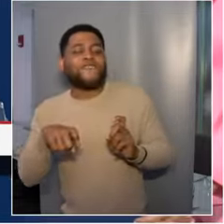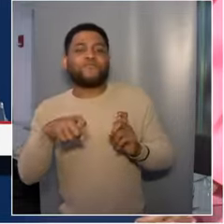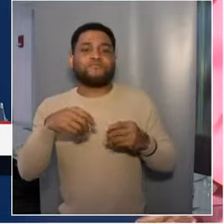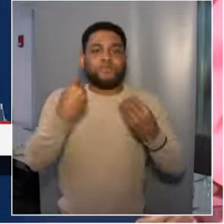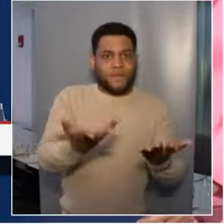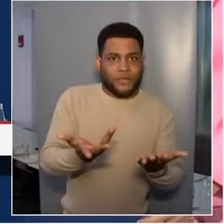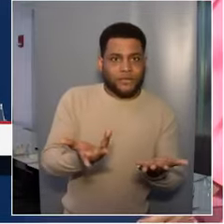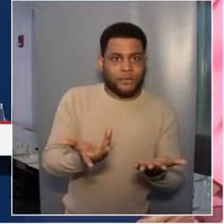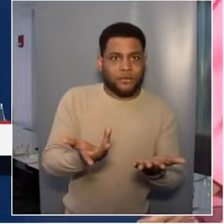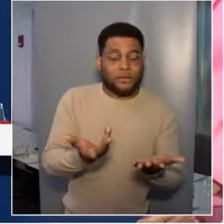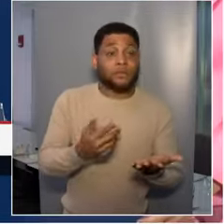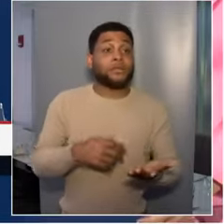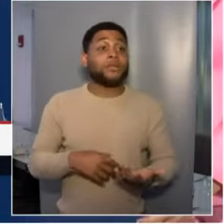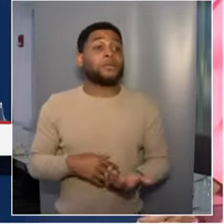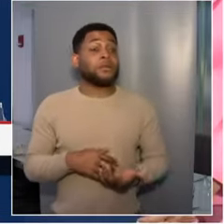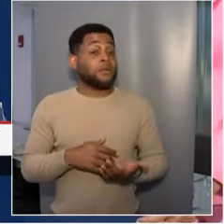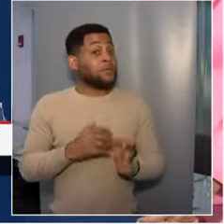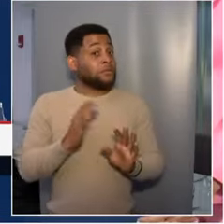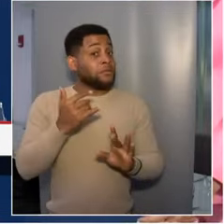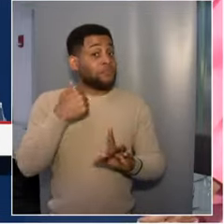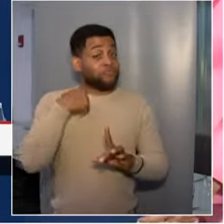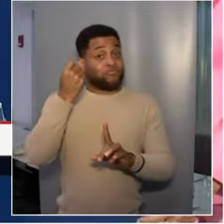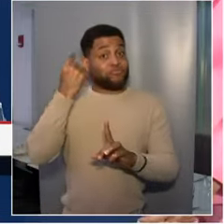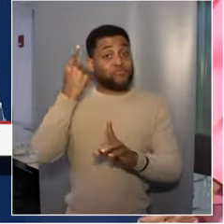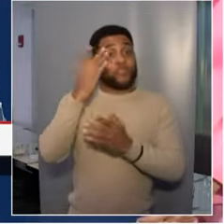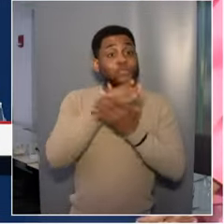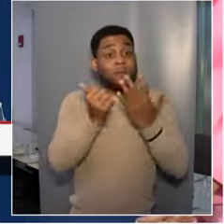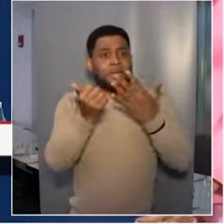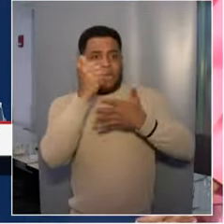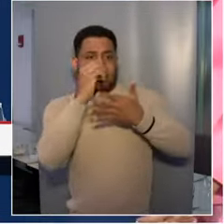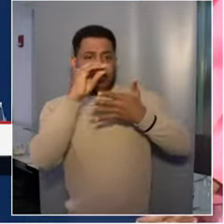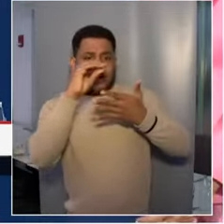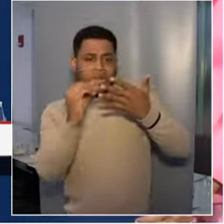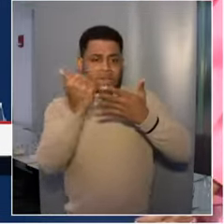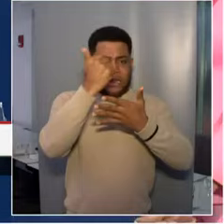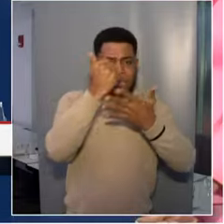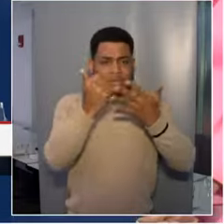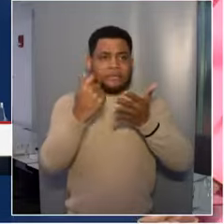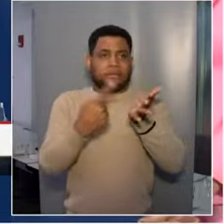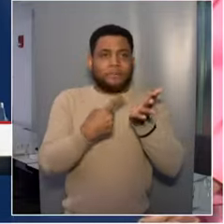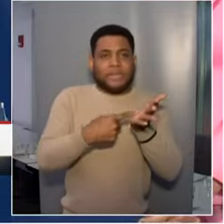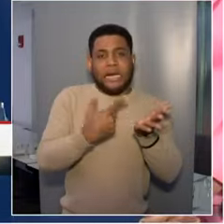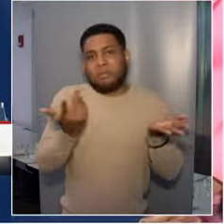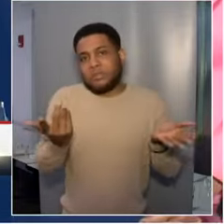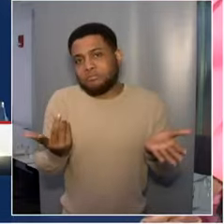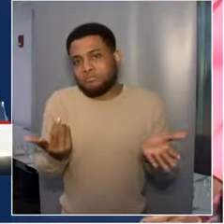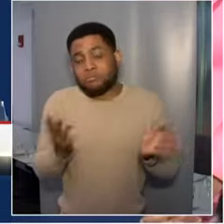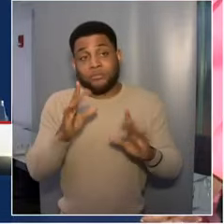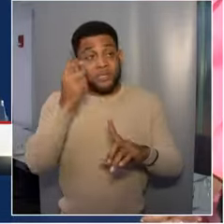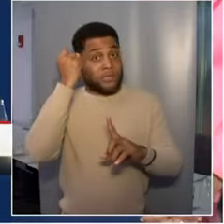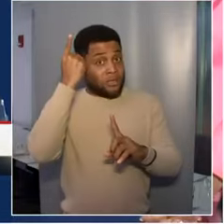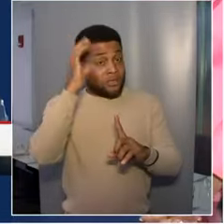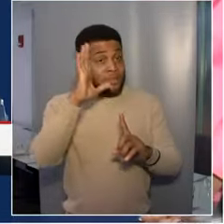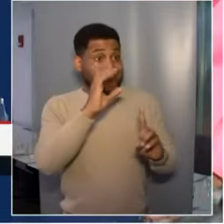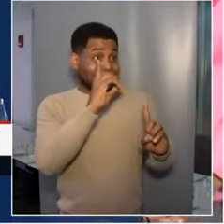things get moved around. And as I said, DC did everything